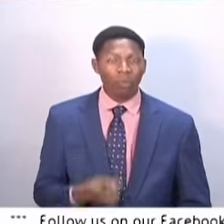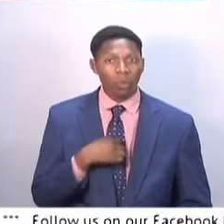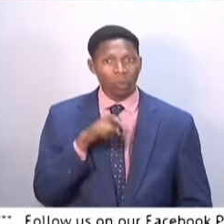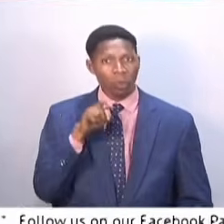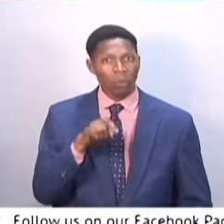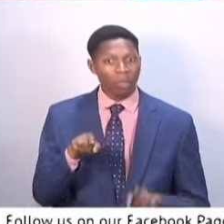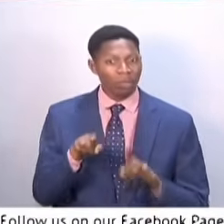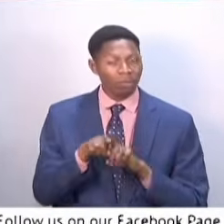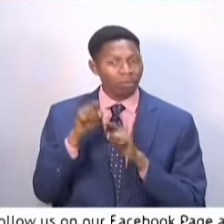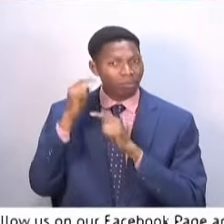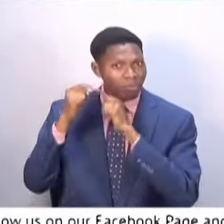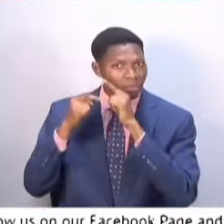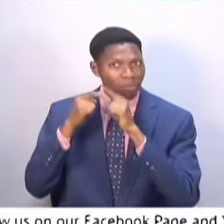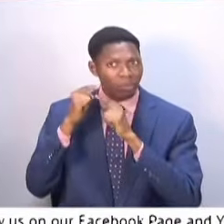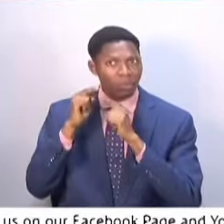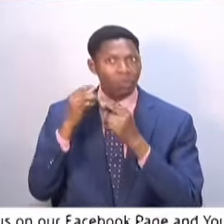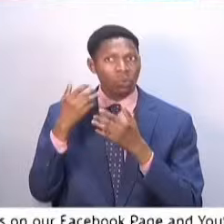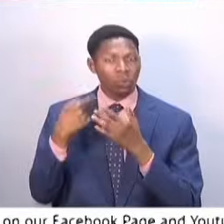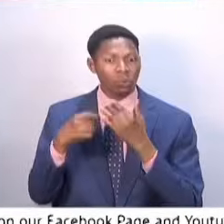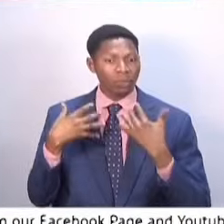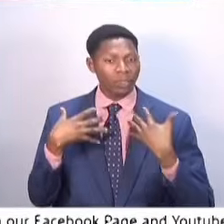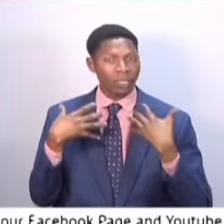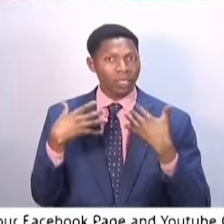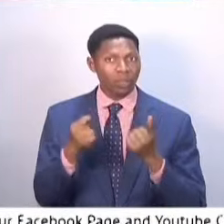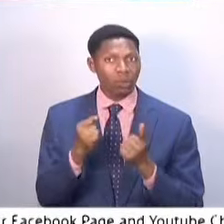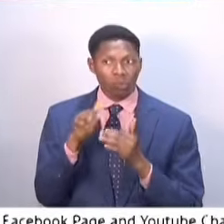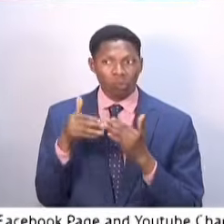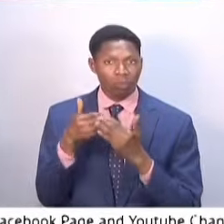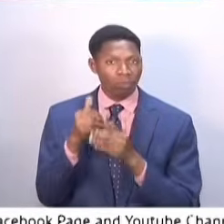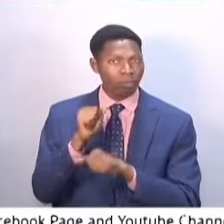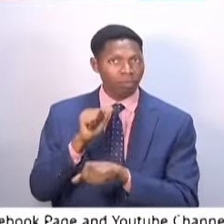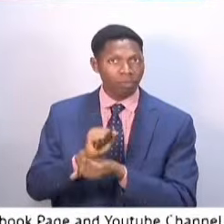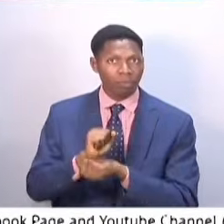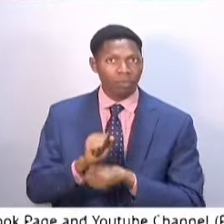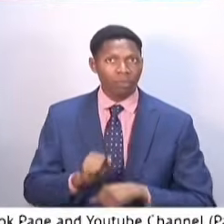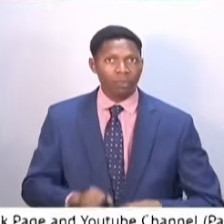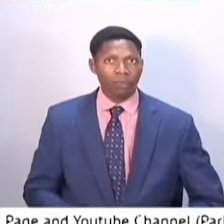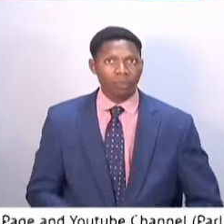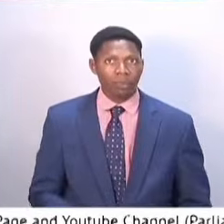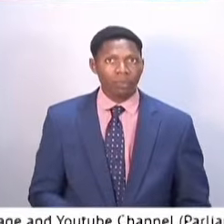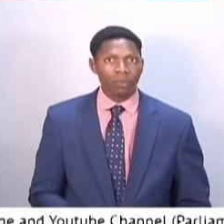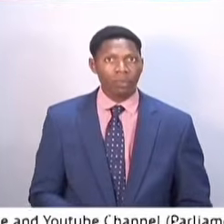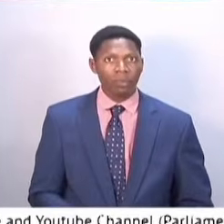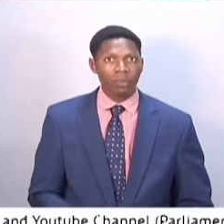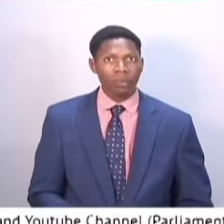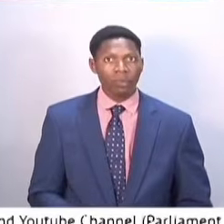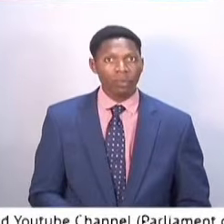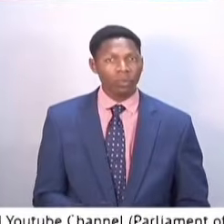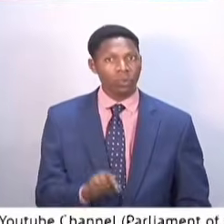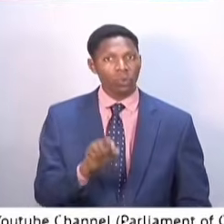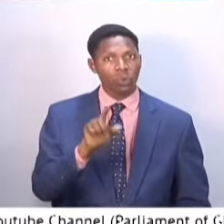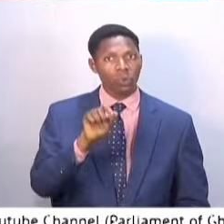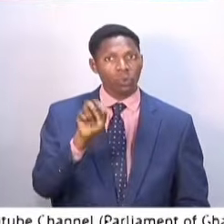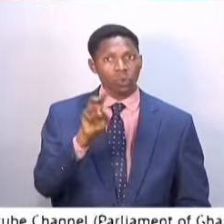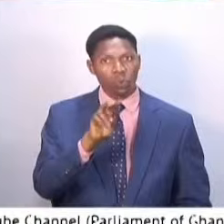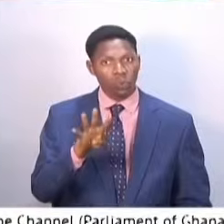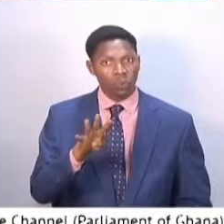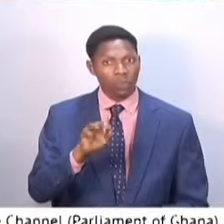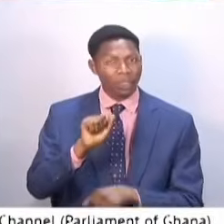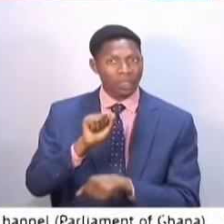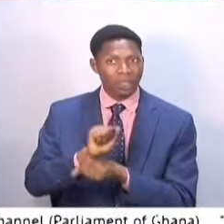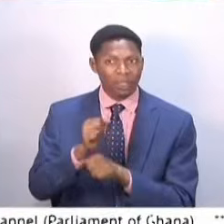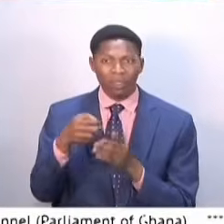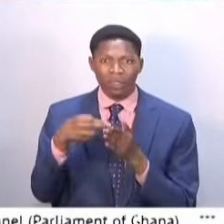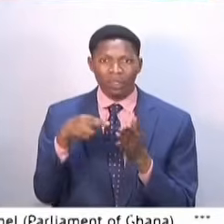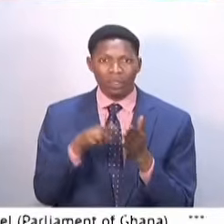must also consider the well-being of the current workforce. The 2024 performance